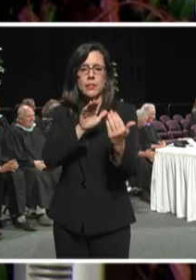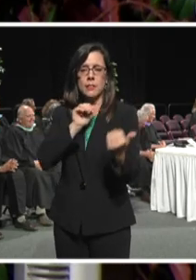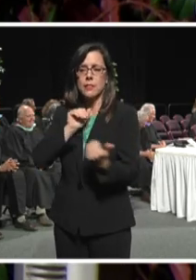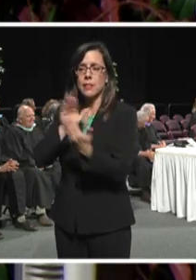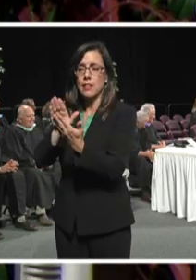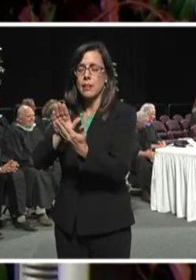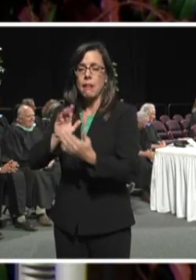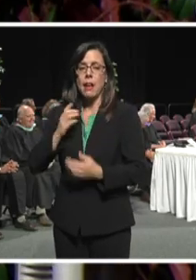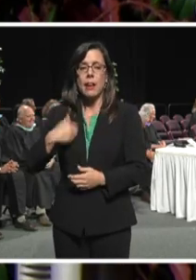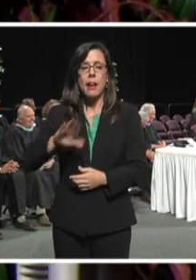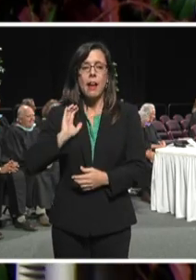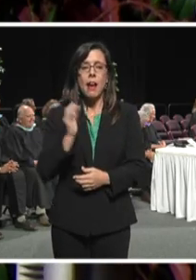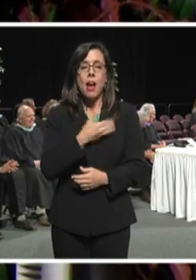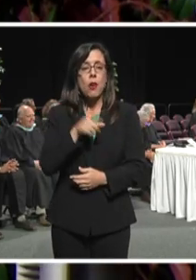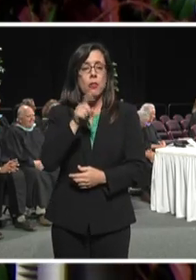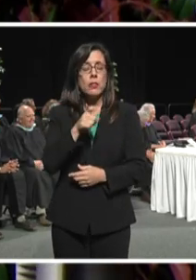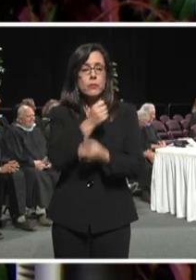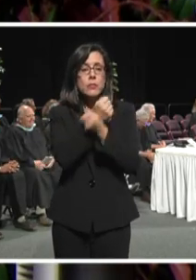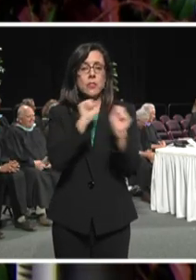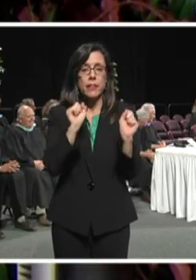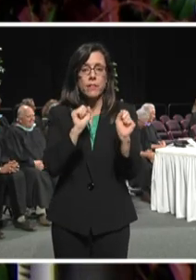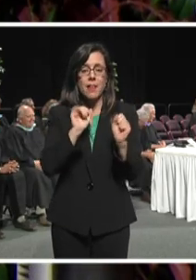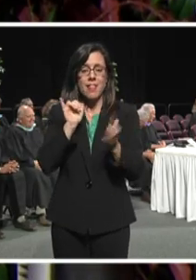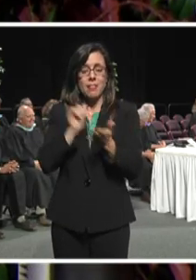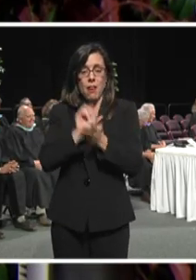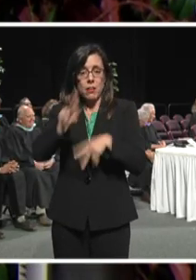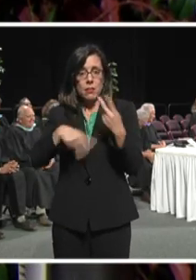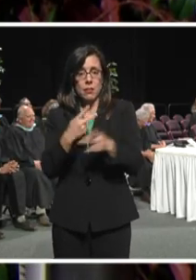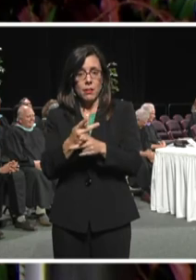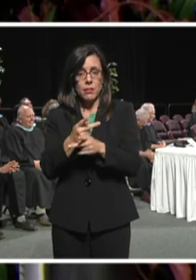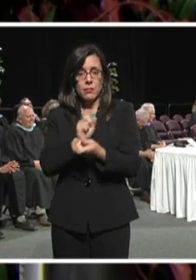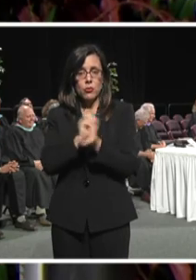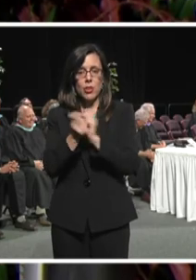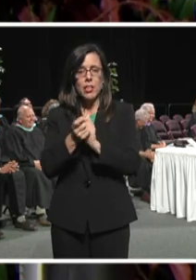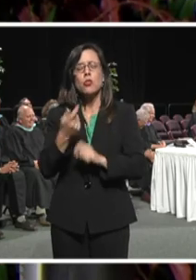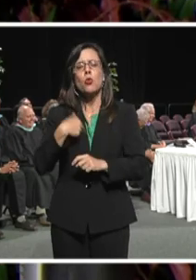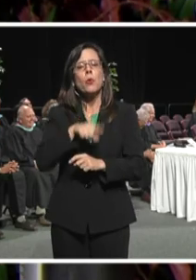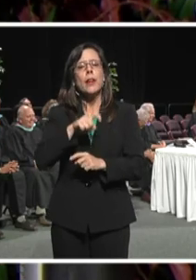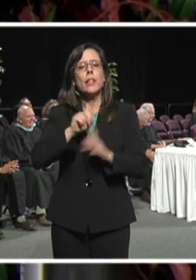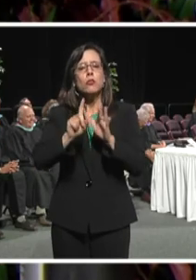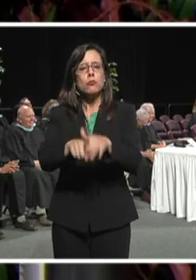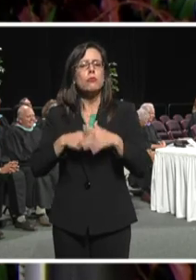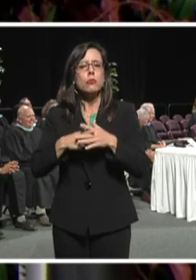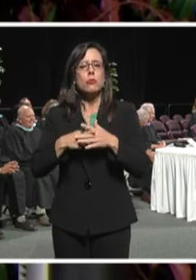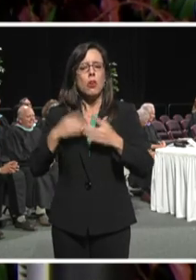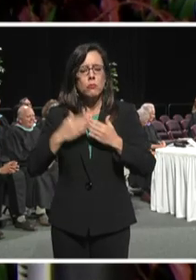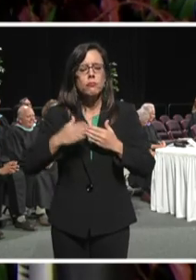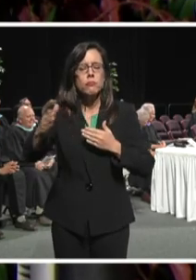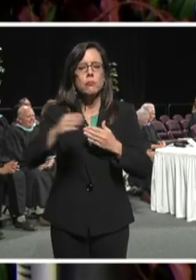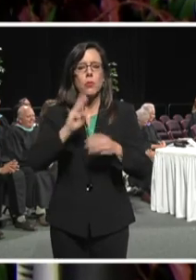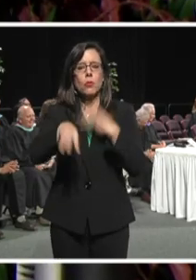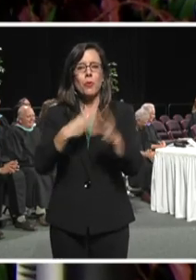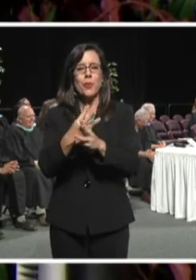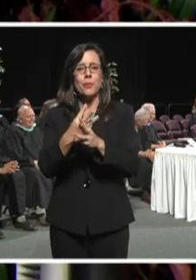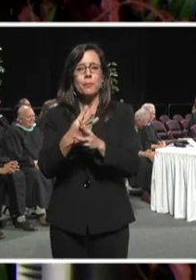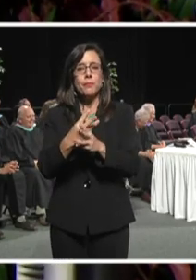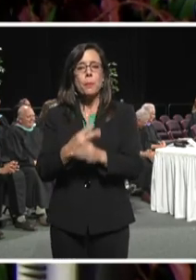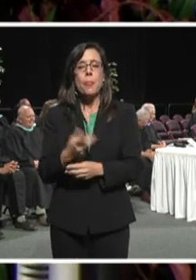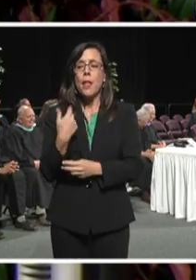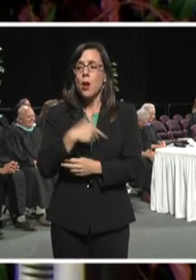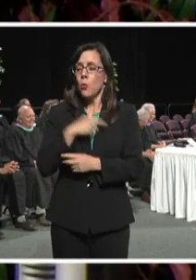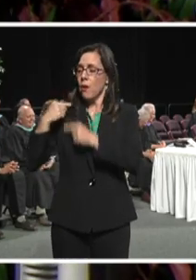like our need for safety, and are the type of changes that we need to initiate in this world. We